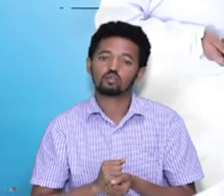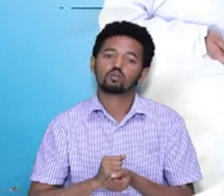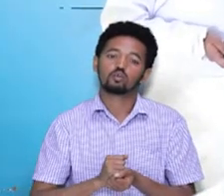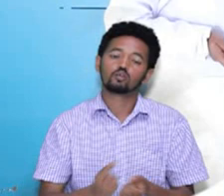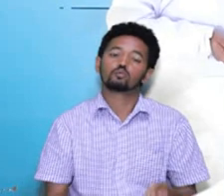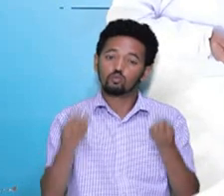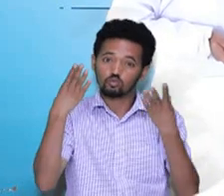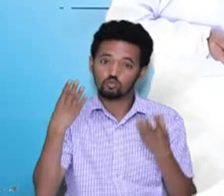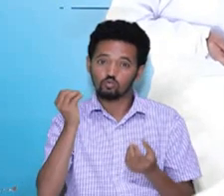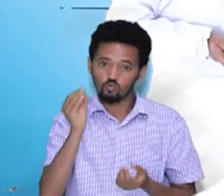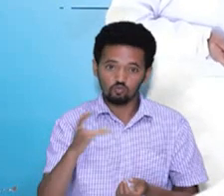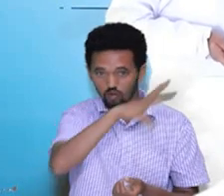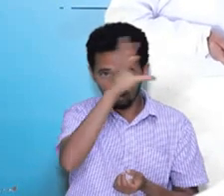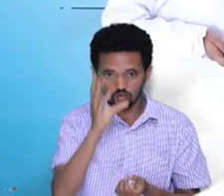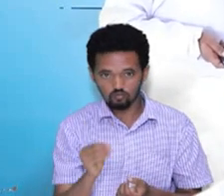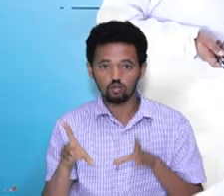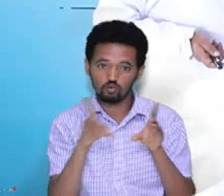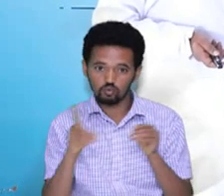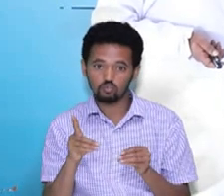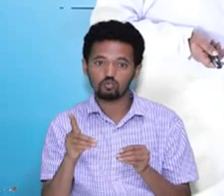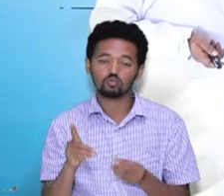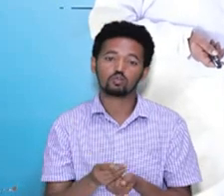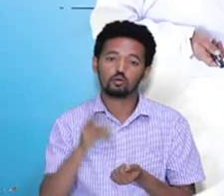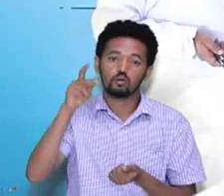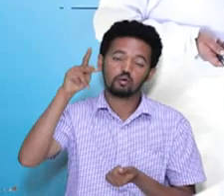Most of African land dominated by plateau.